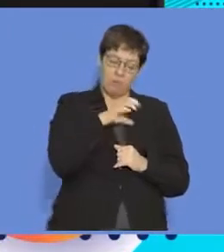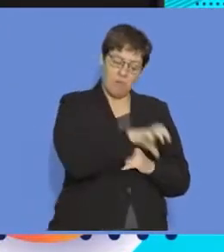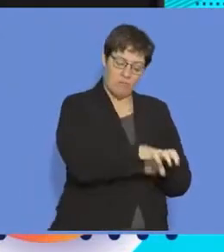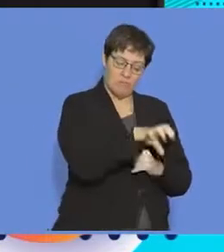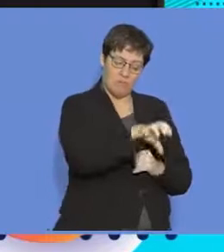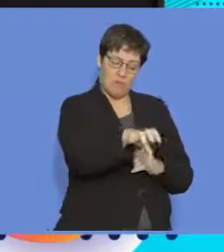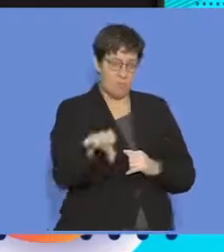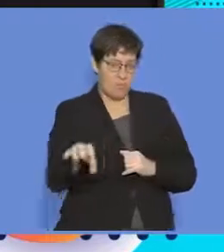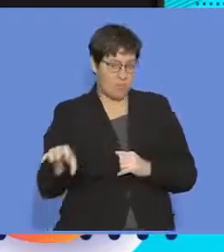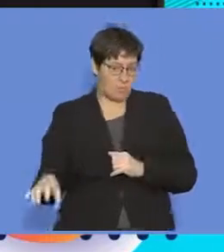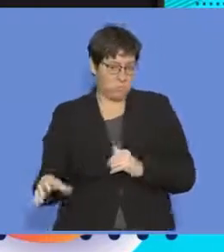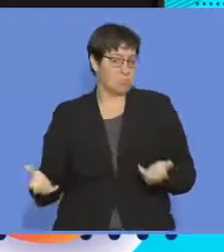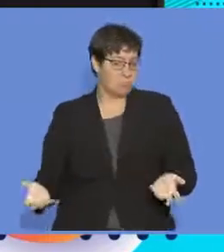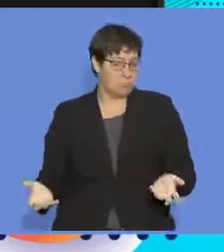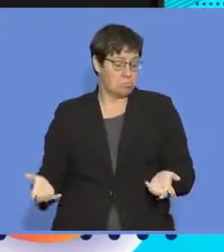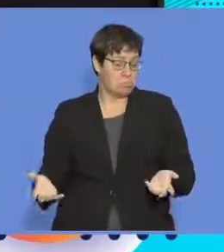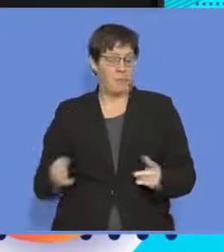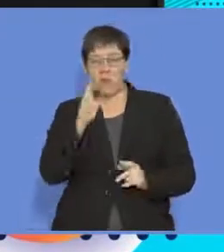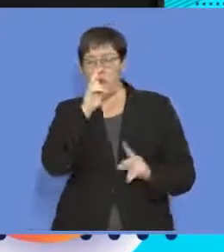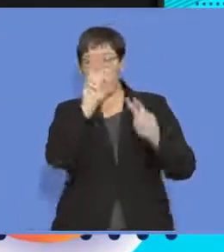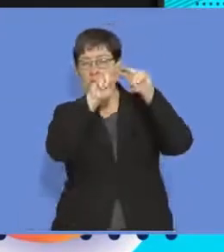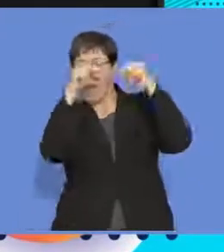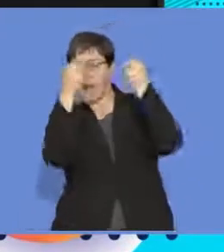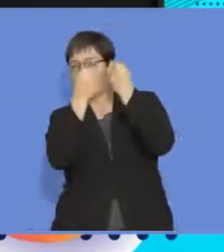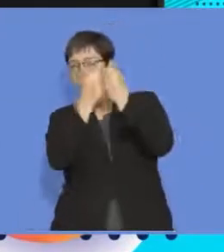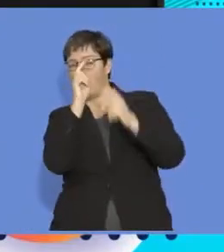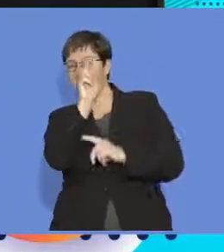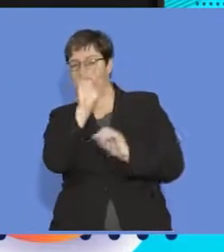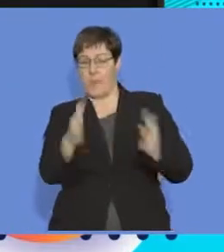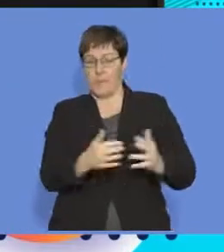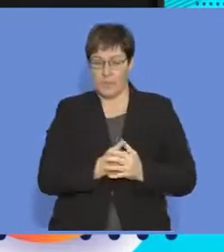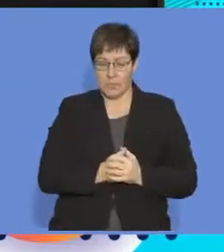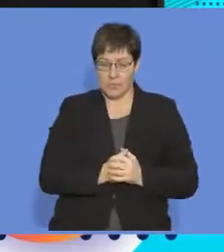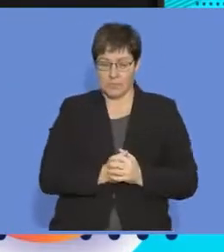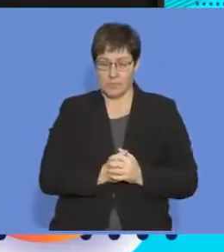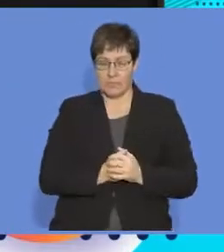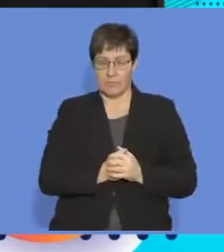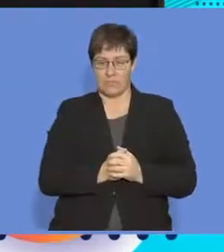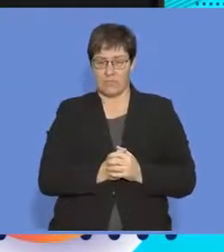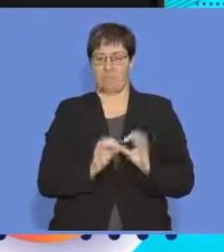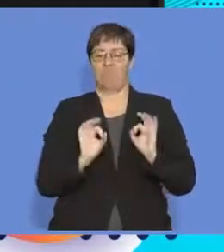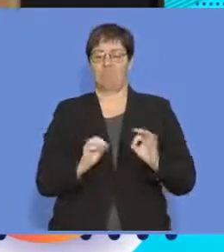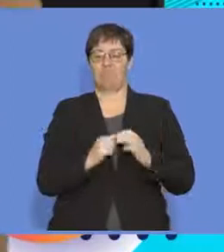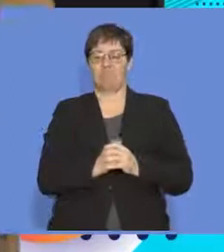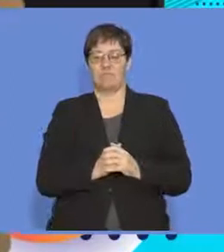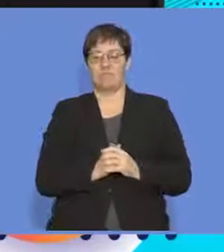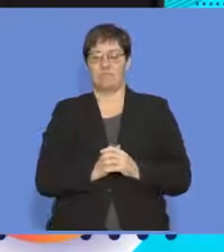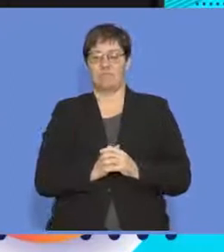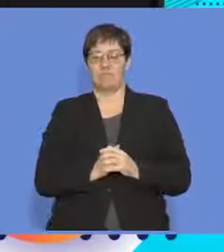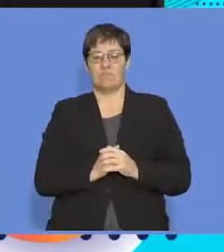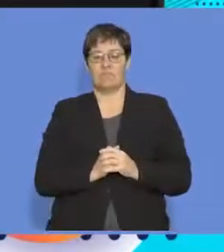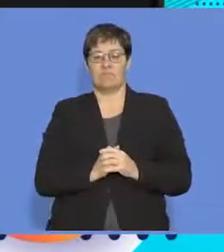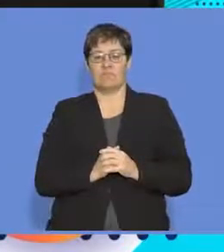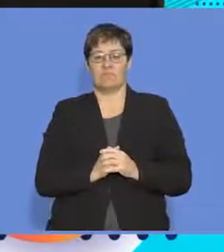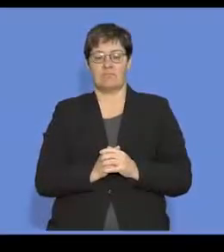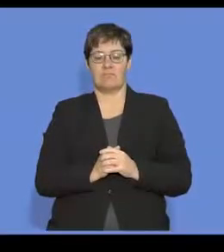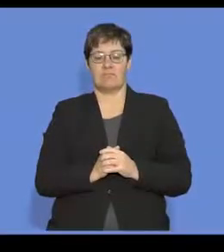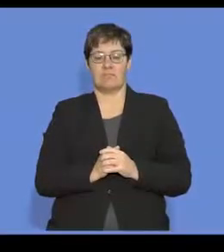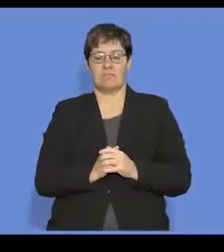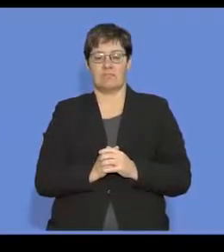really calculate that? Look at that nationally. How does it look like? Okay, fantastic.